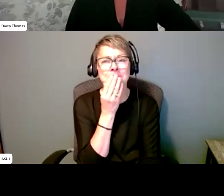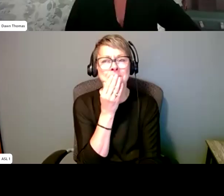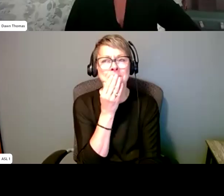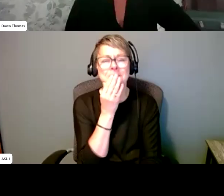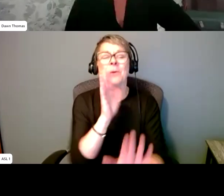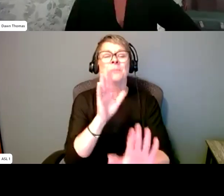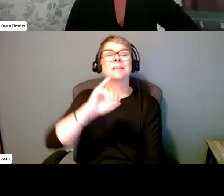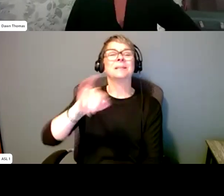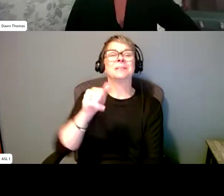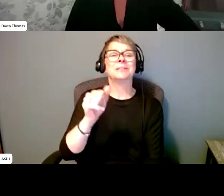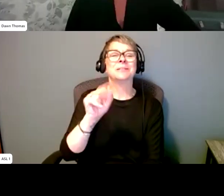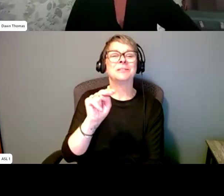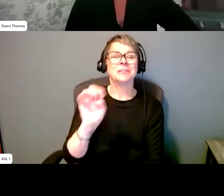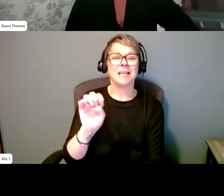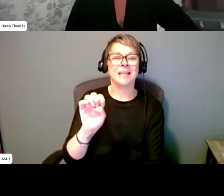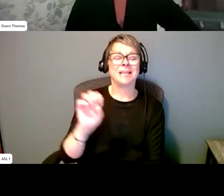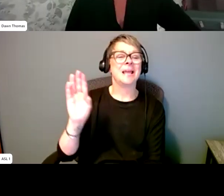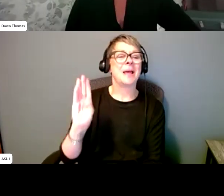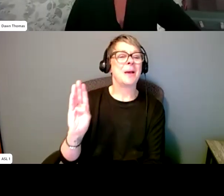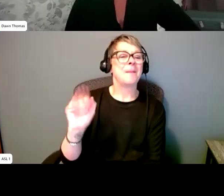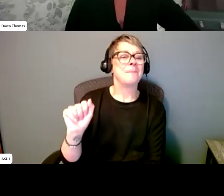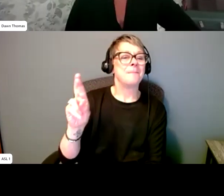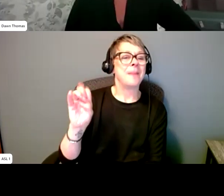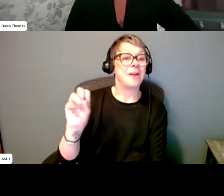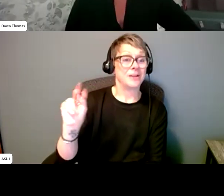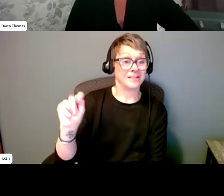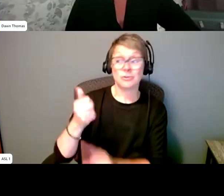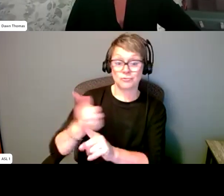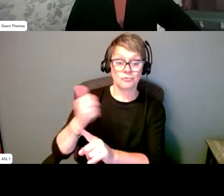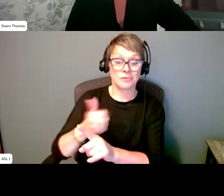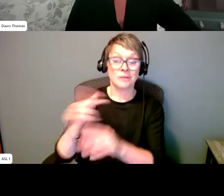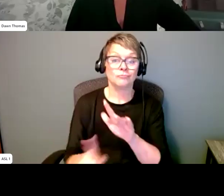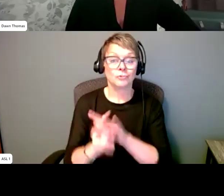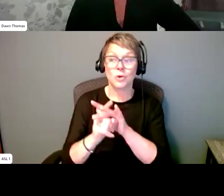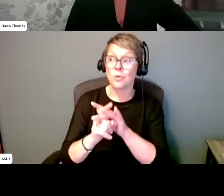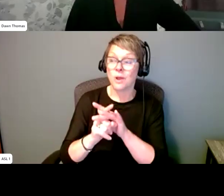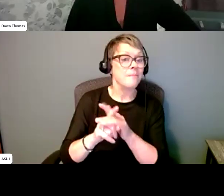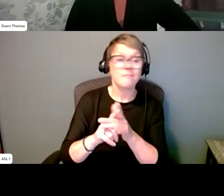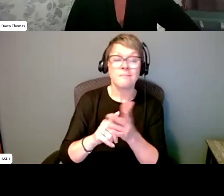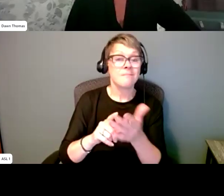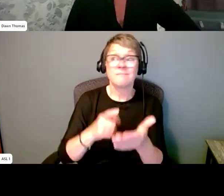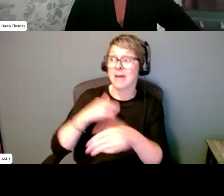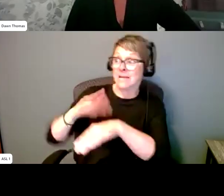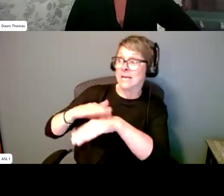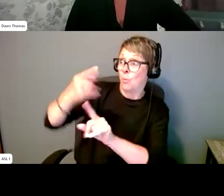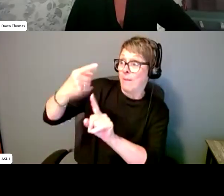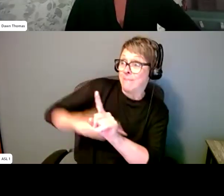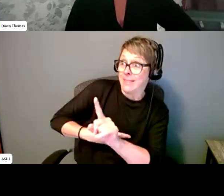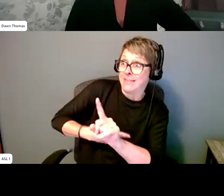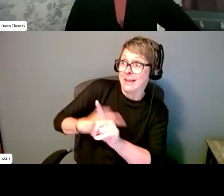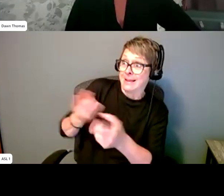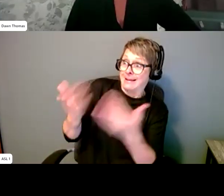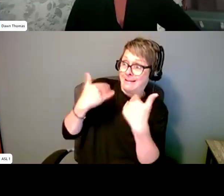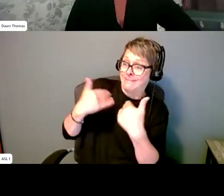Oh, Jane Barrett. It was Jane Barrett came on a month's notice to present to us, and we got a